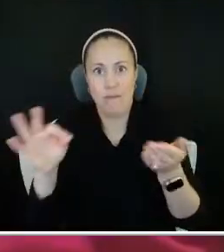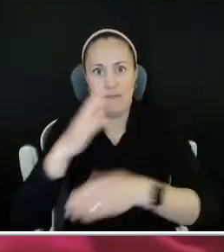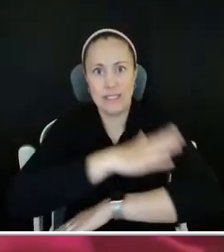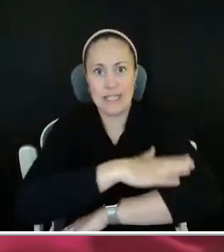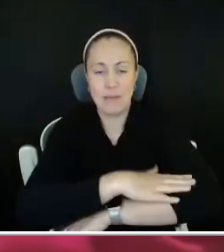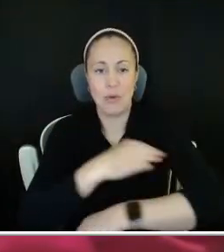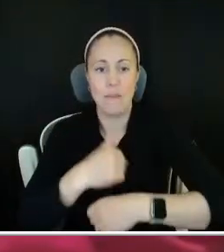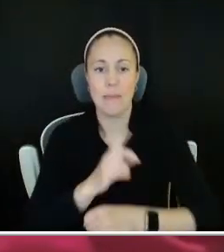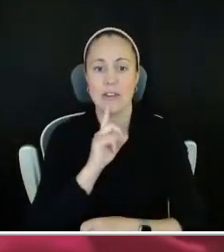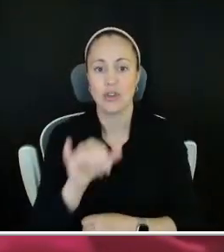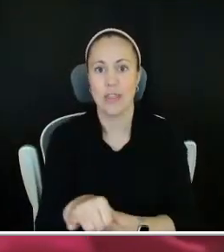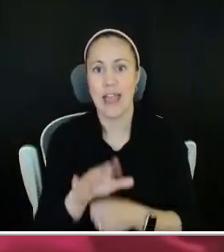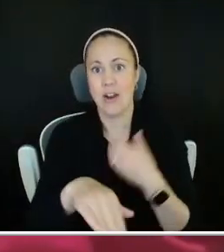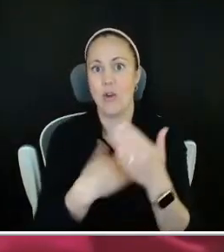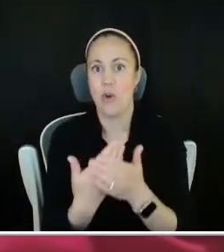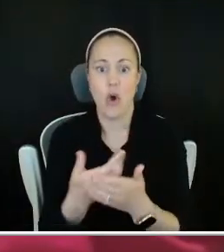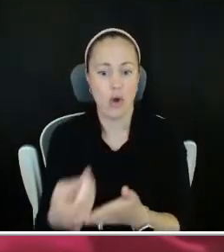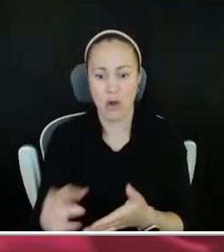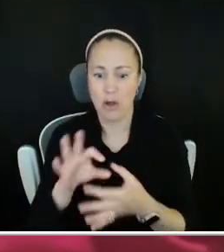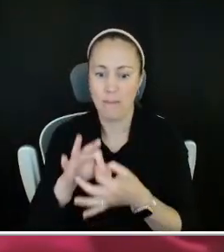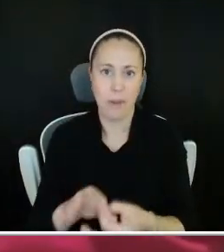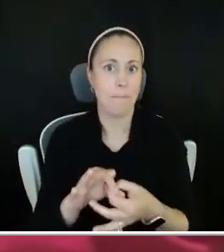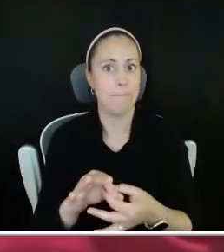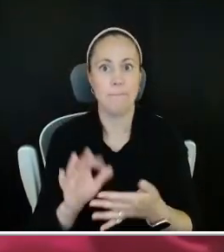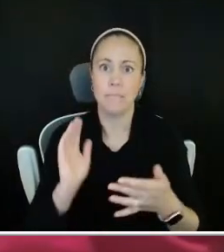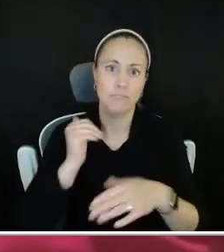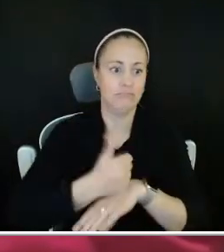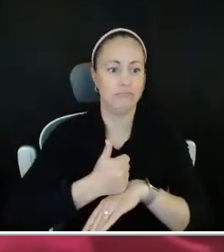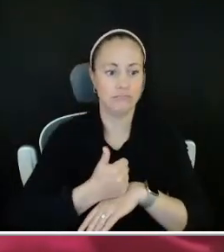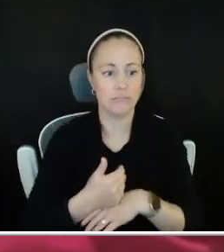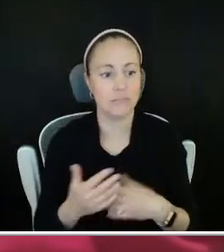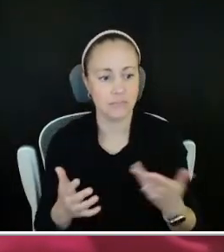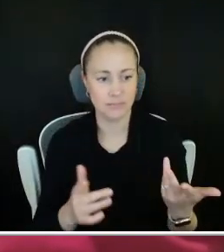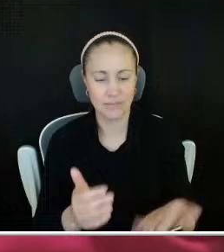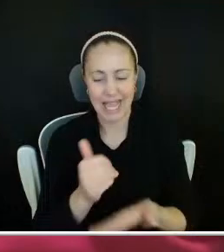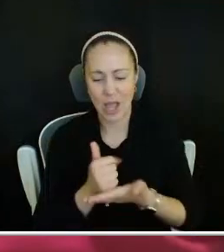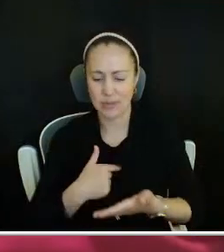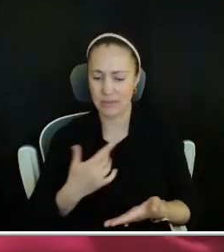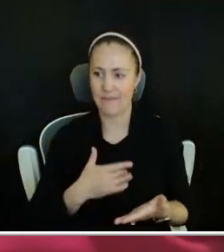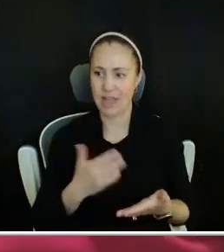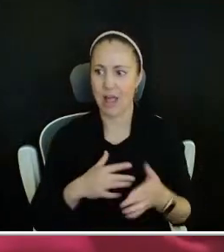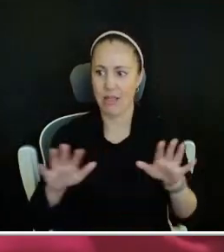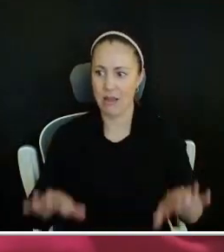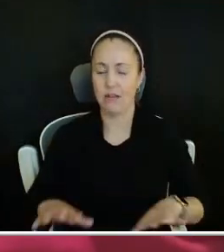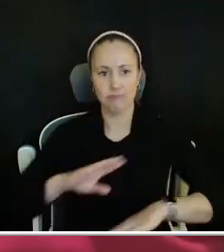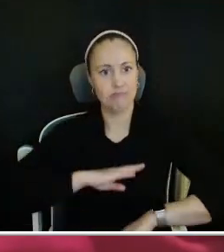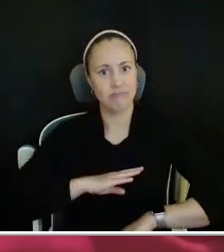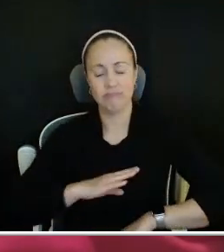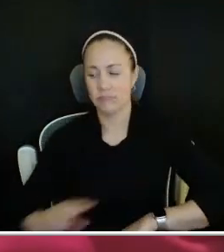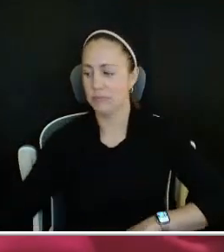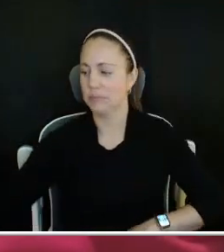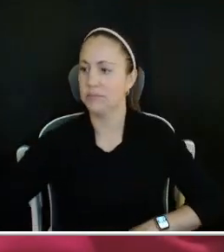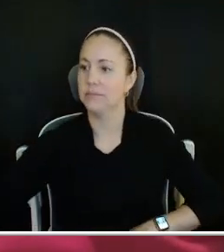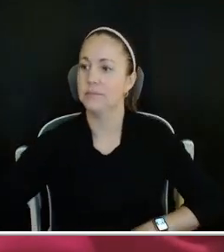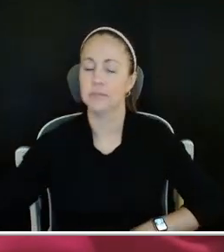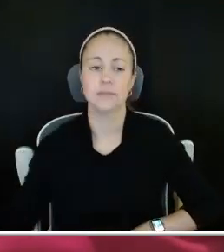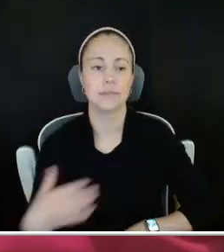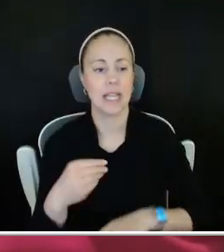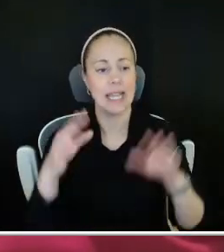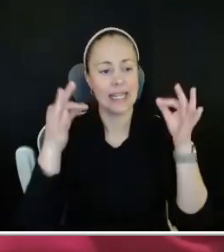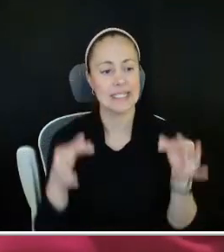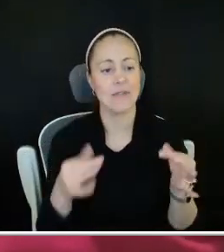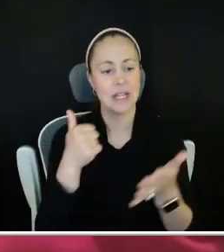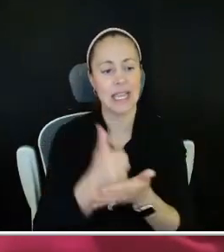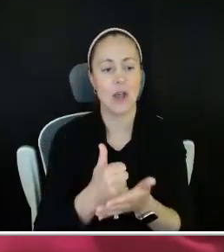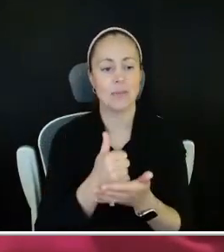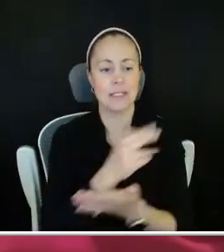well fixed. And that gives me a little bit of peace of mind and definitely gives the patient the stability